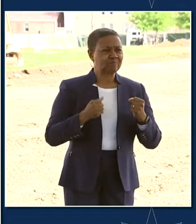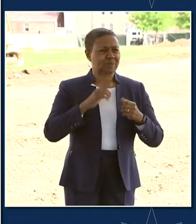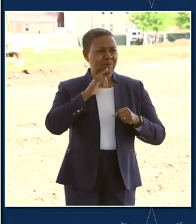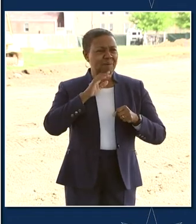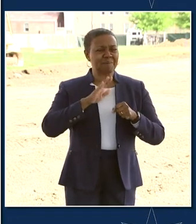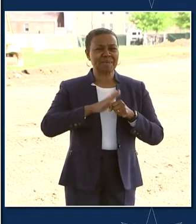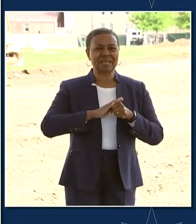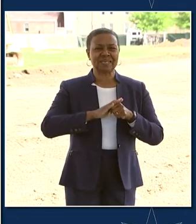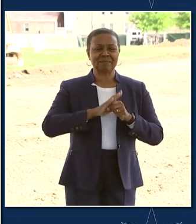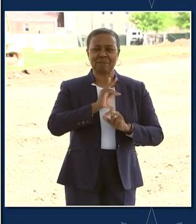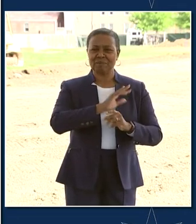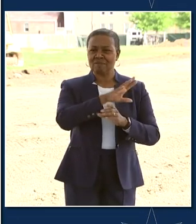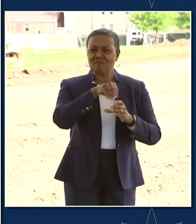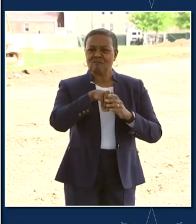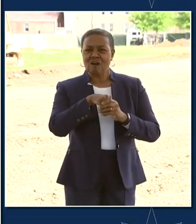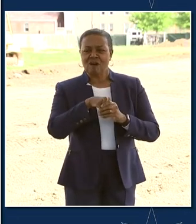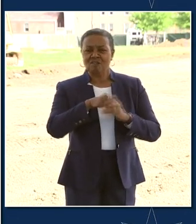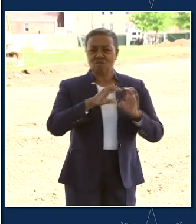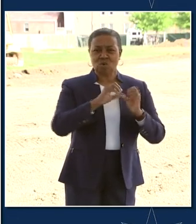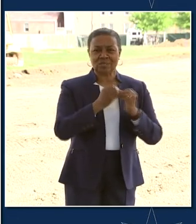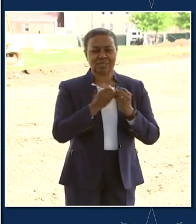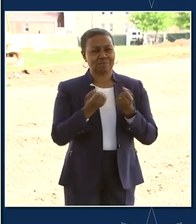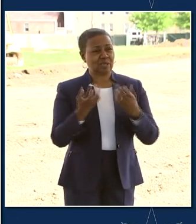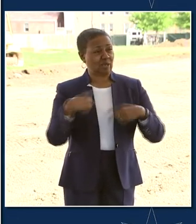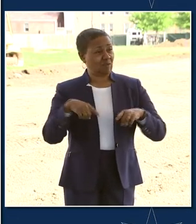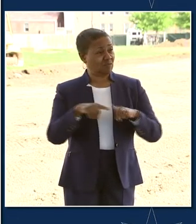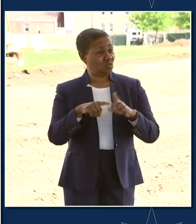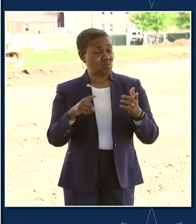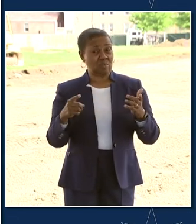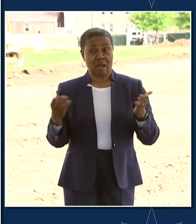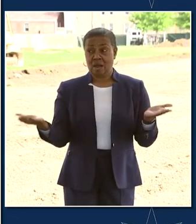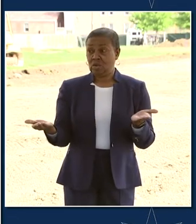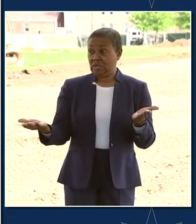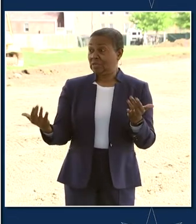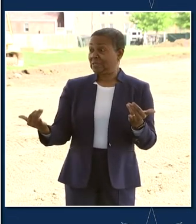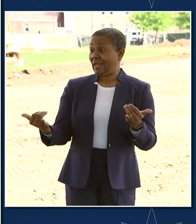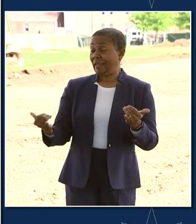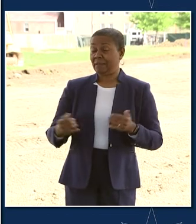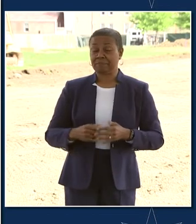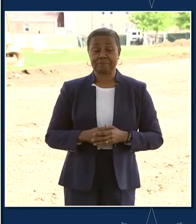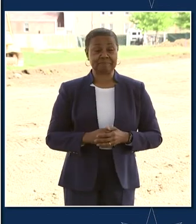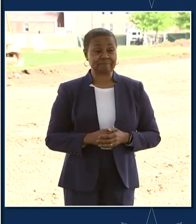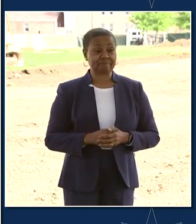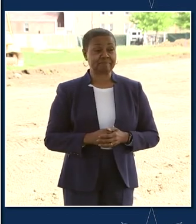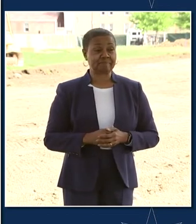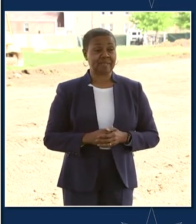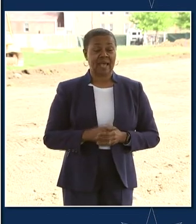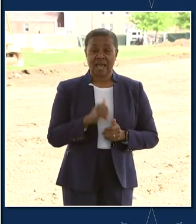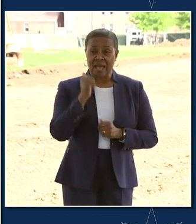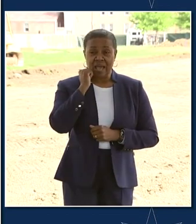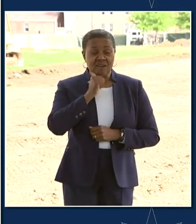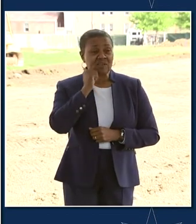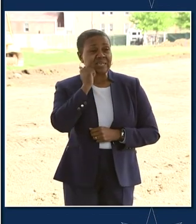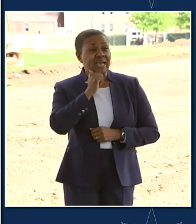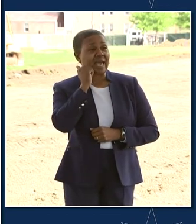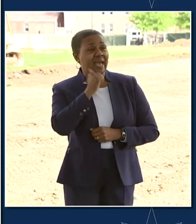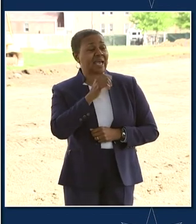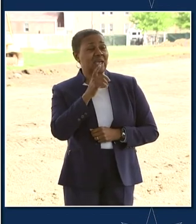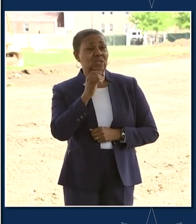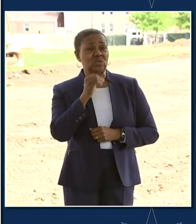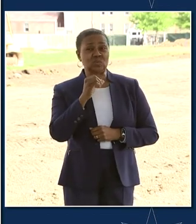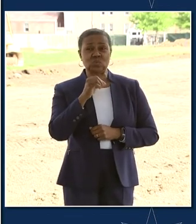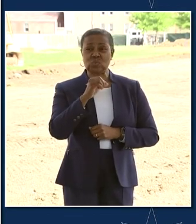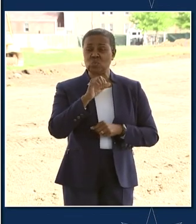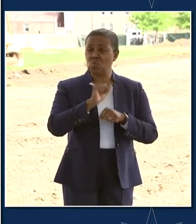committed stakeholders and organizations, many of whom are reflected here today, that every day do the Lord's